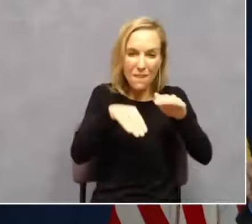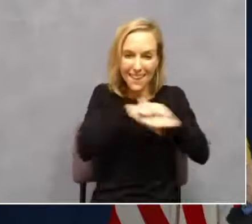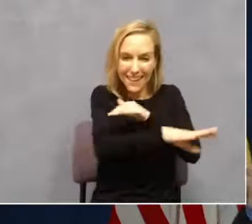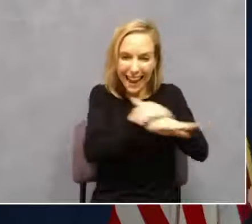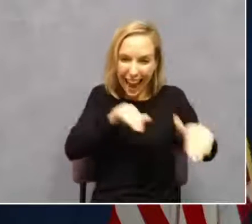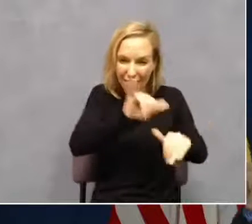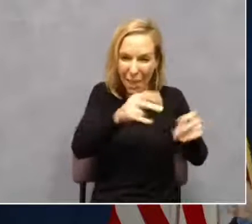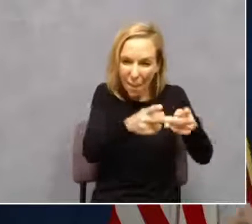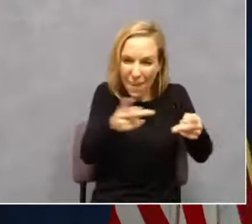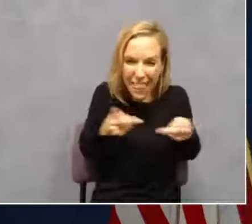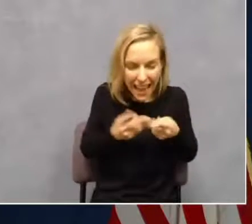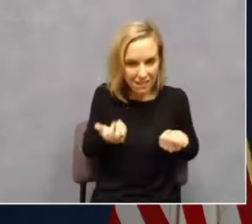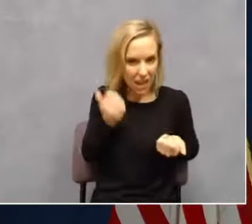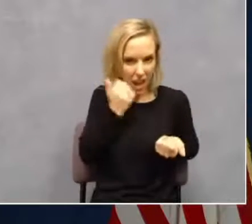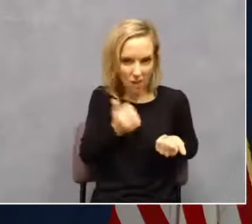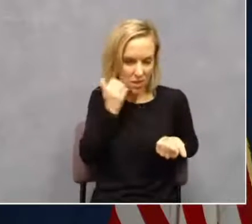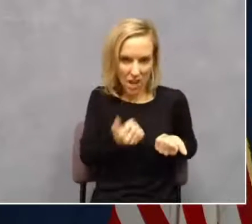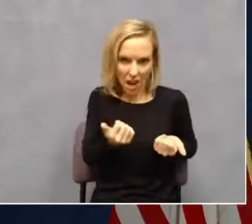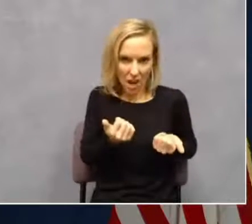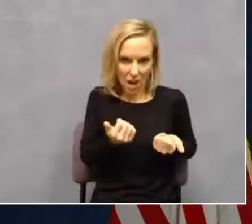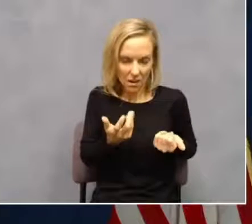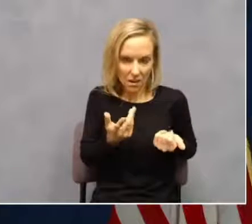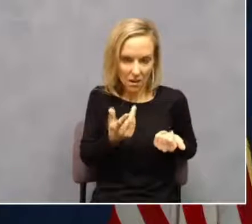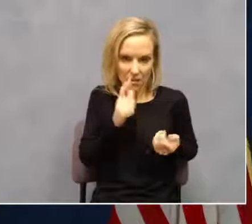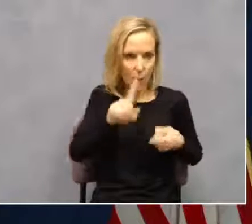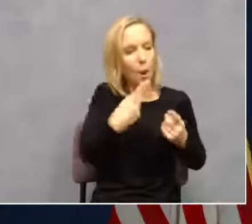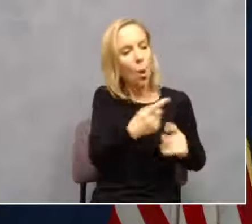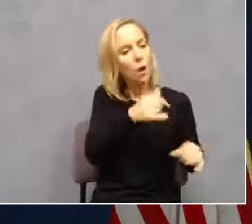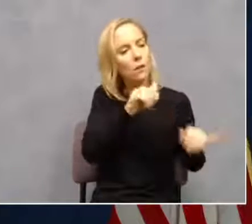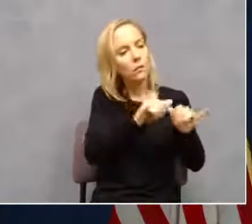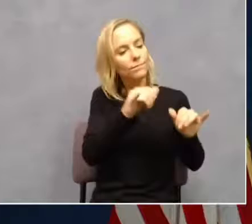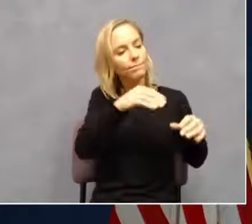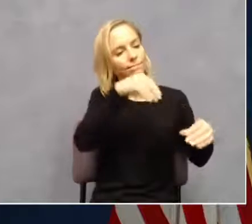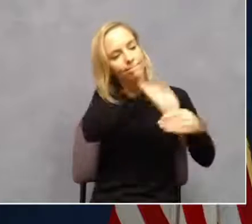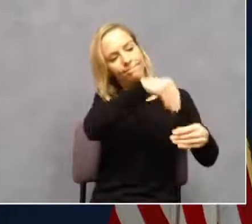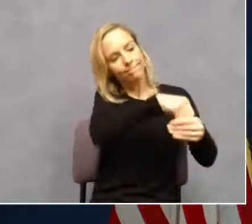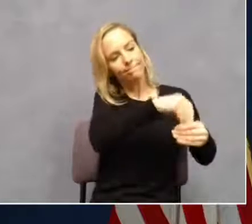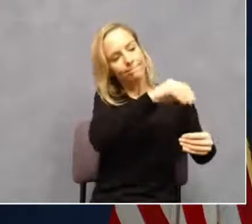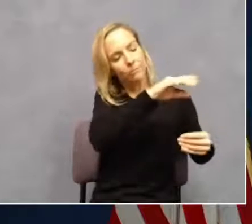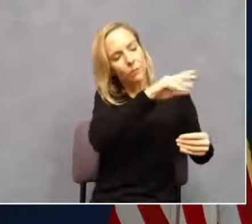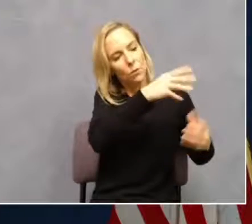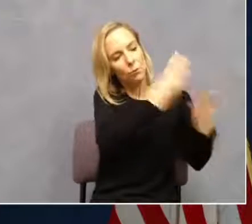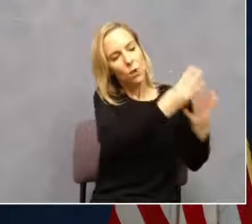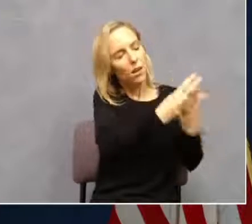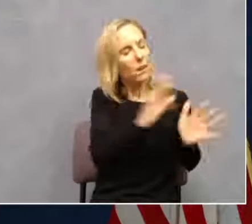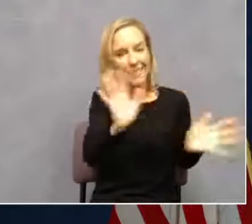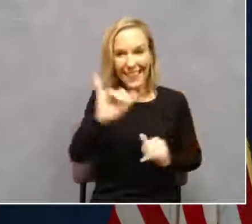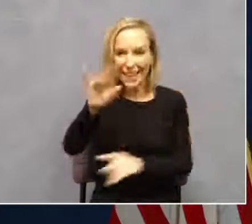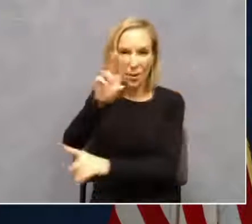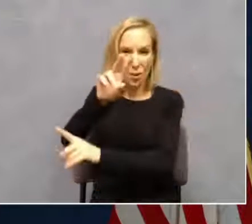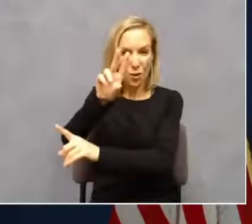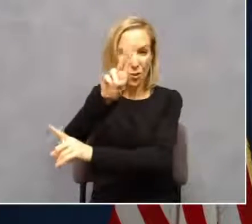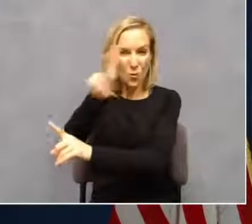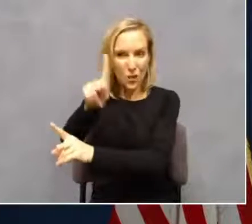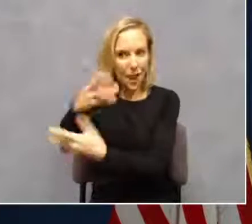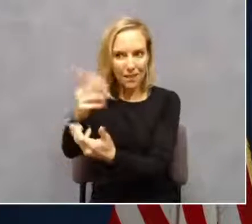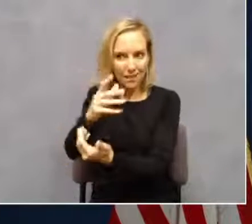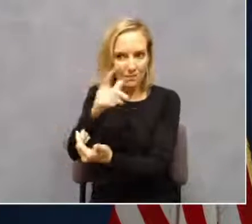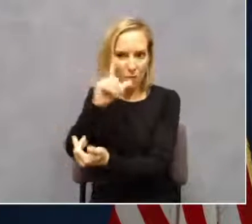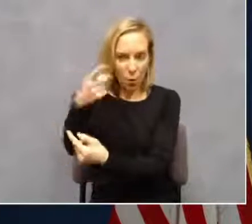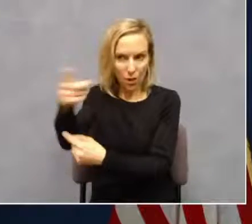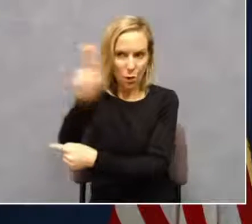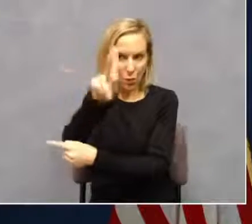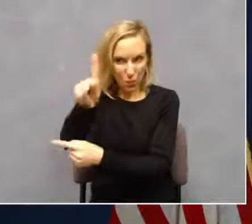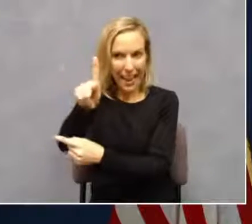place every single day. That would be like saying at Lexington it's all at UK. It's not. Actually, the UK cases are going down. I know they're trying